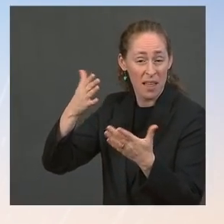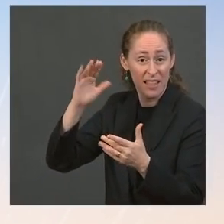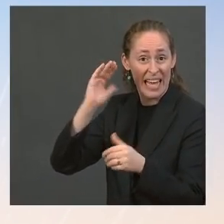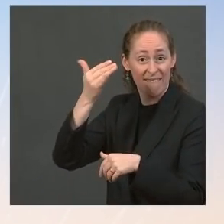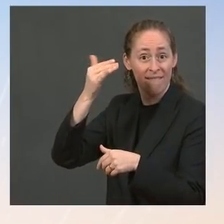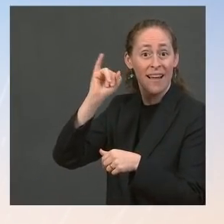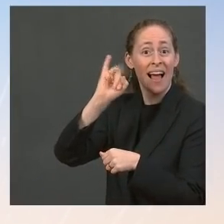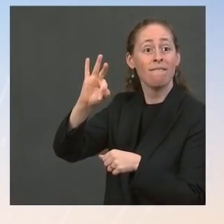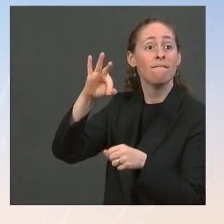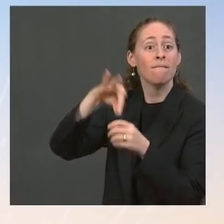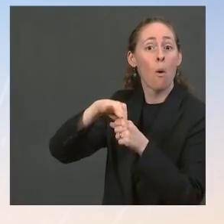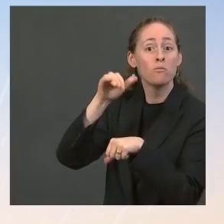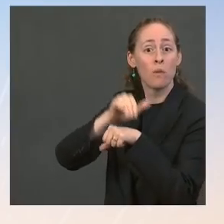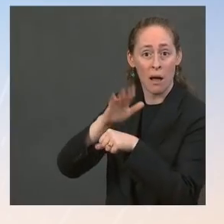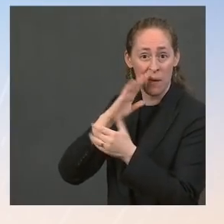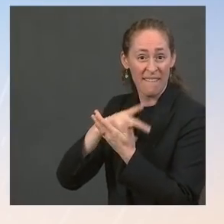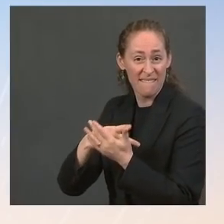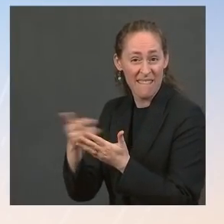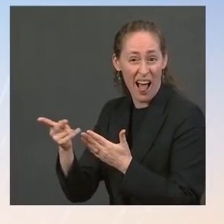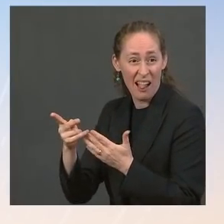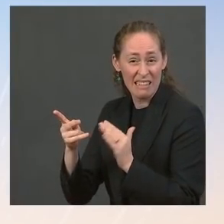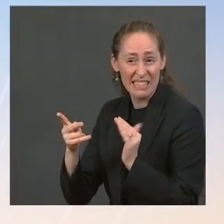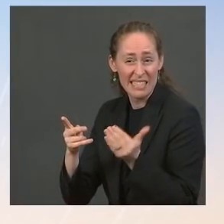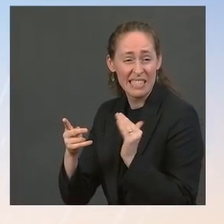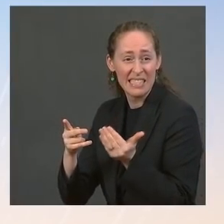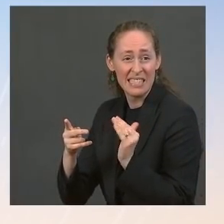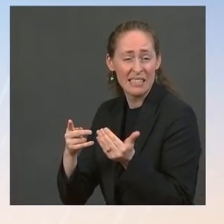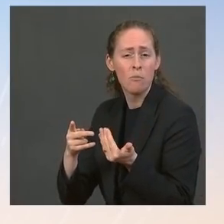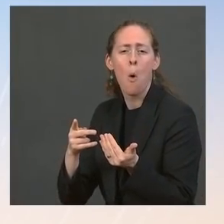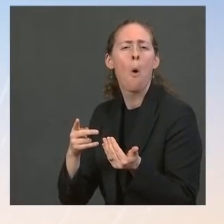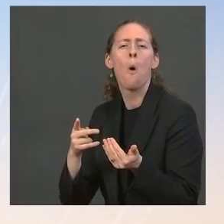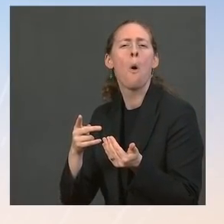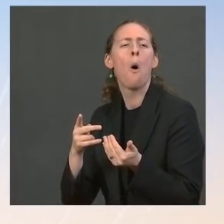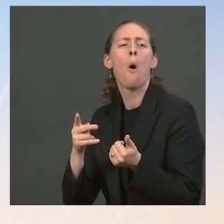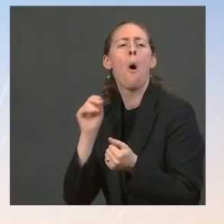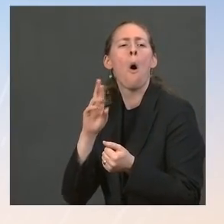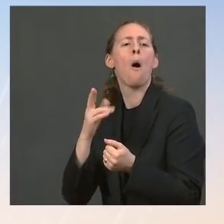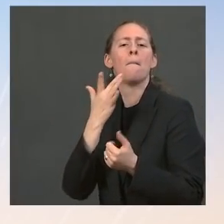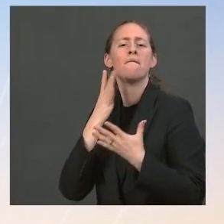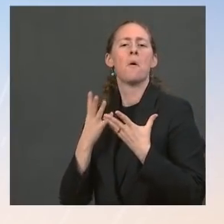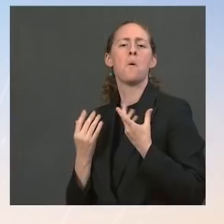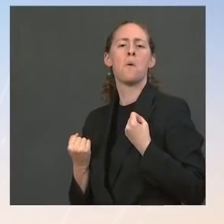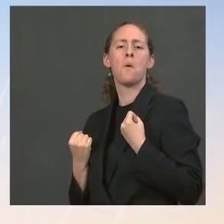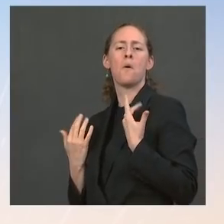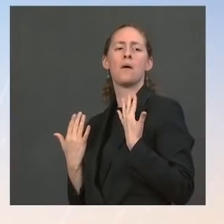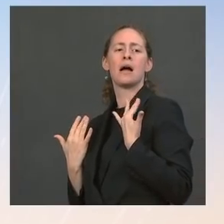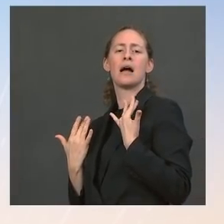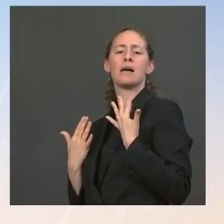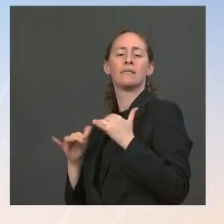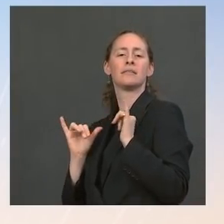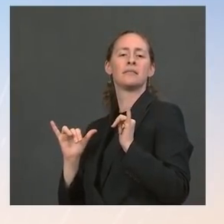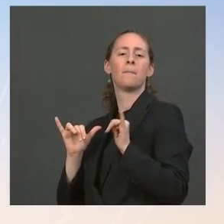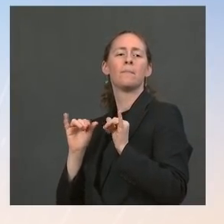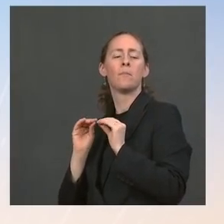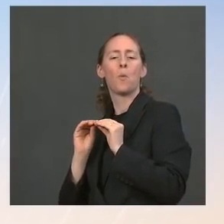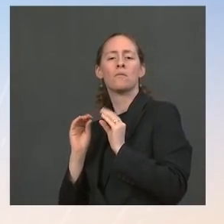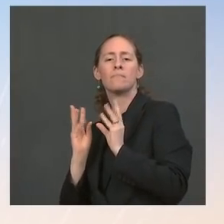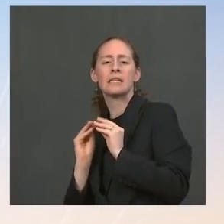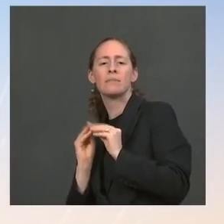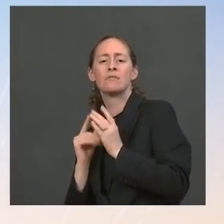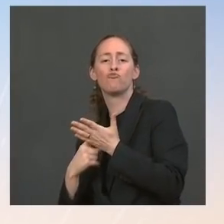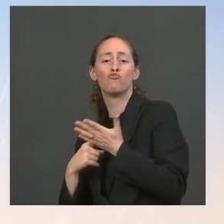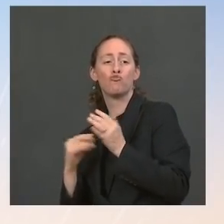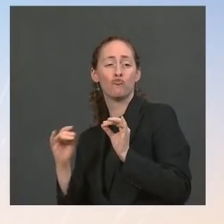puts everybody on the record, or pulling the vote tonight and continuing deliberations despite it potentially